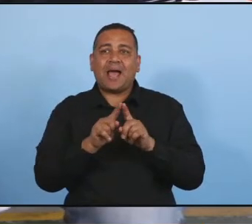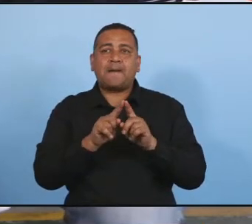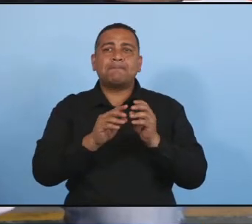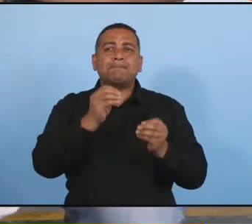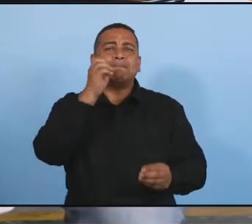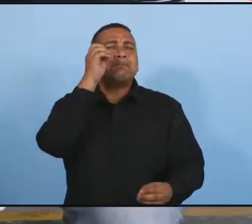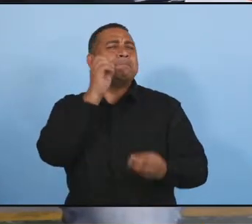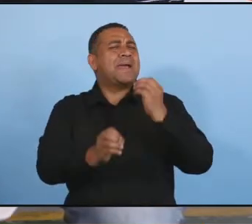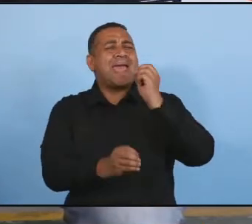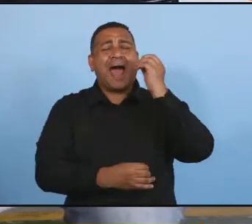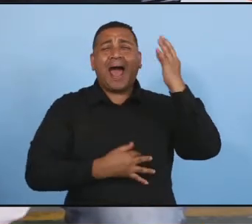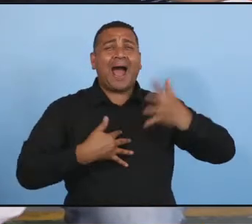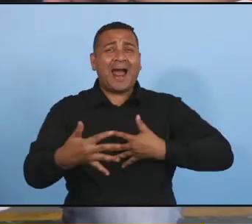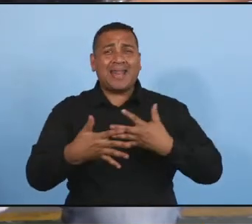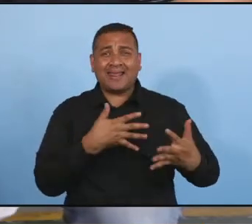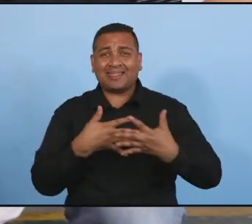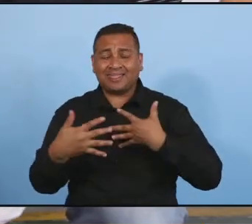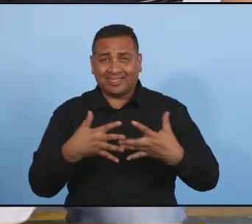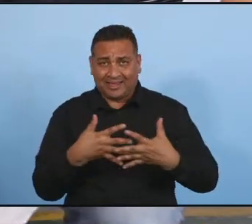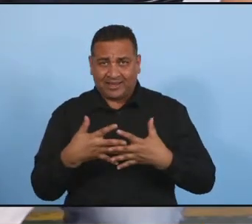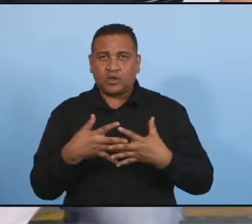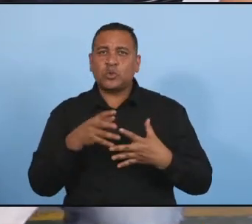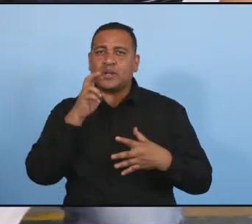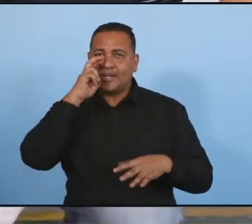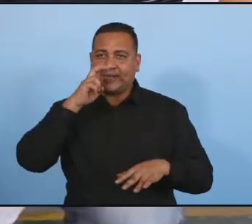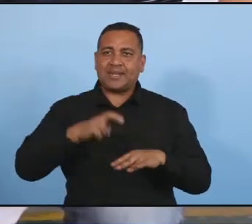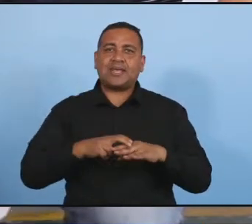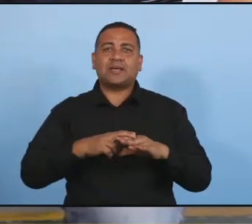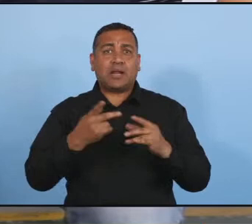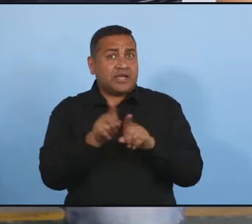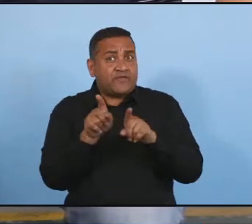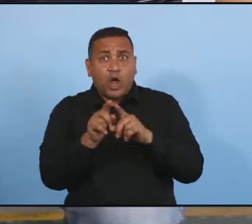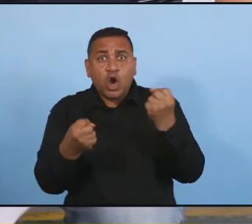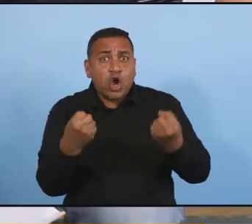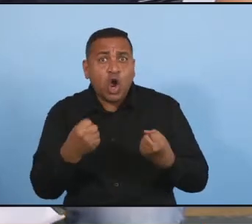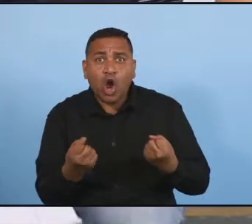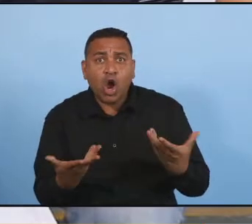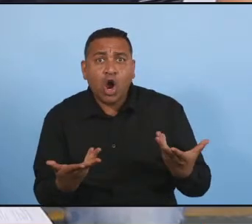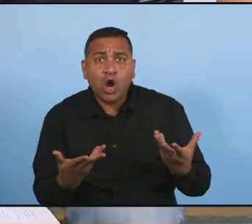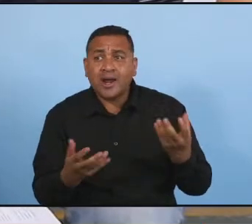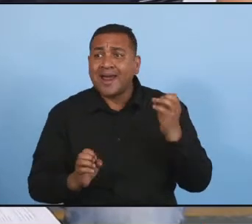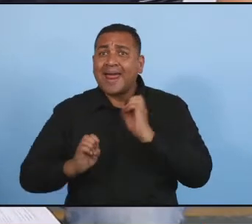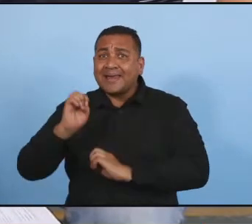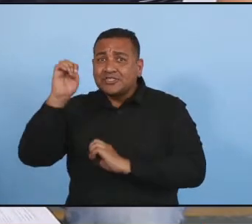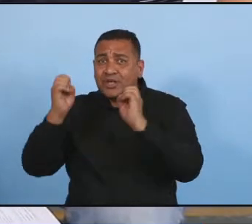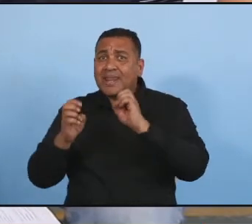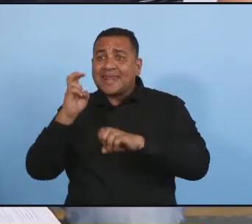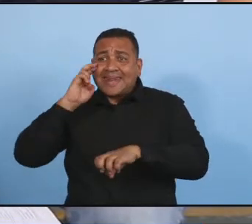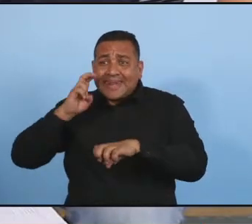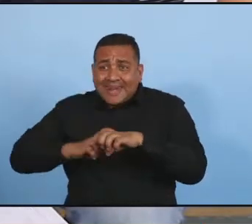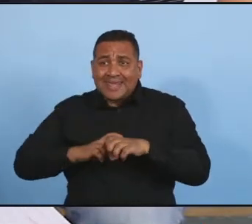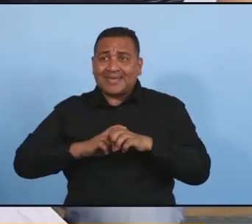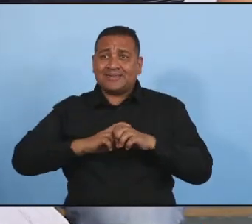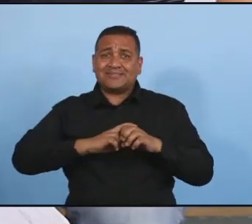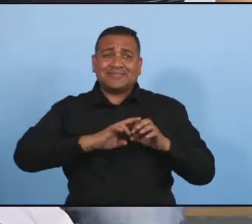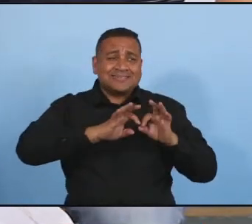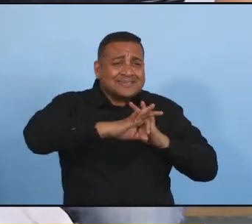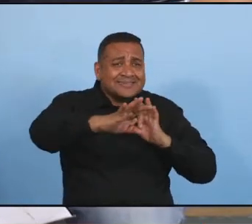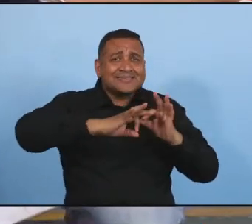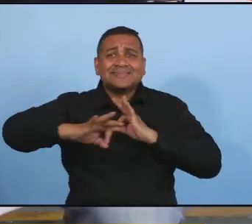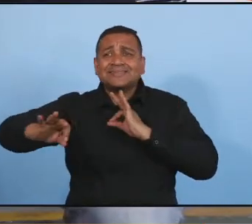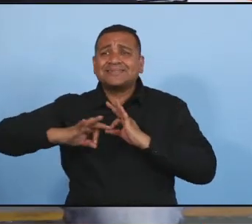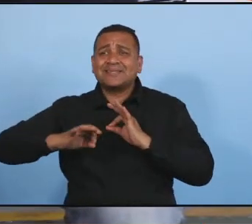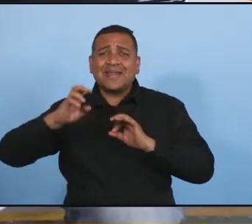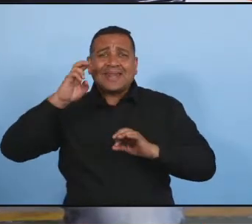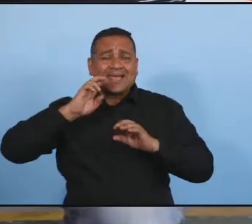yes. Yeah, Oh, like wow. everything and Engine, anything. cars, Wow. pistons, conrods. That's what we need in South Africa.